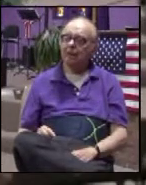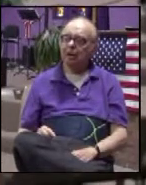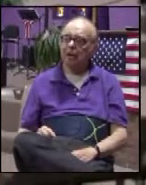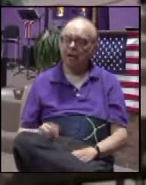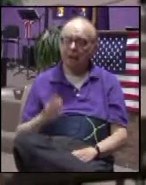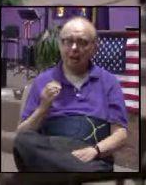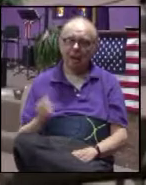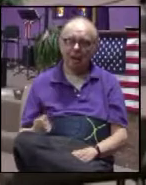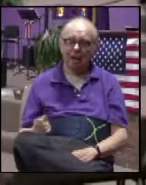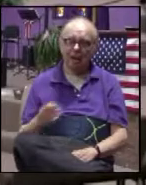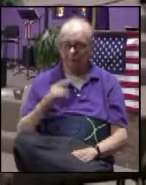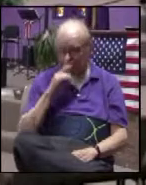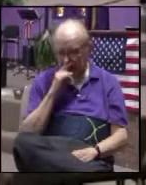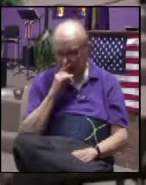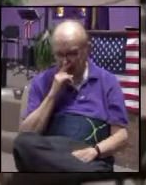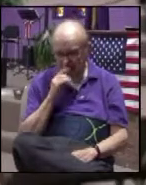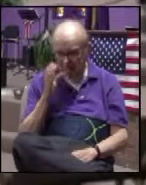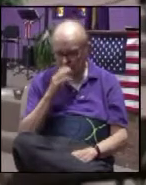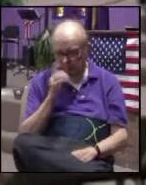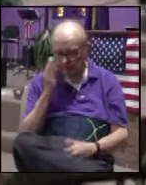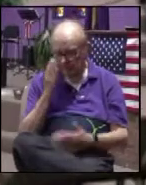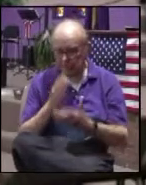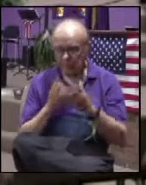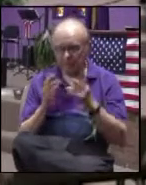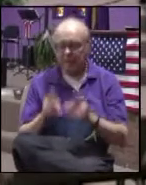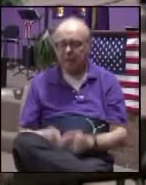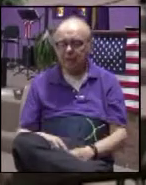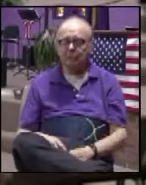Because there's a kid looking for somebody